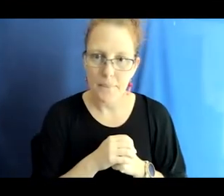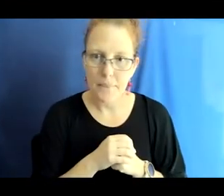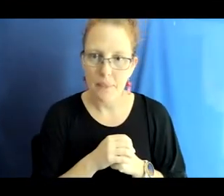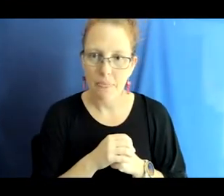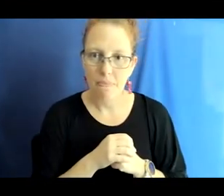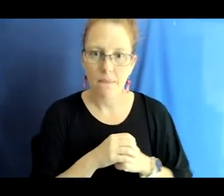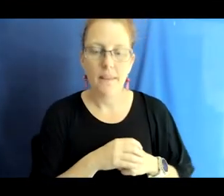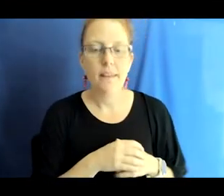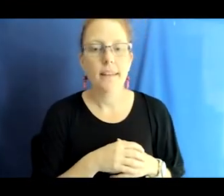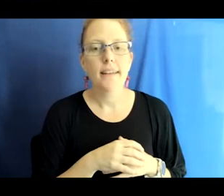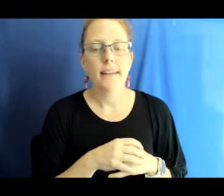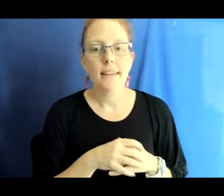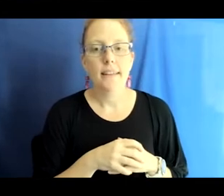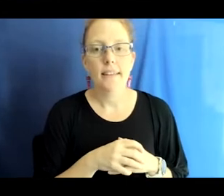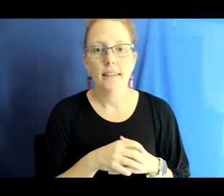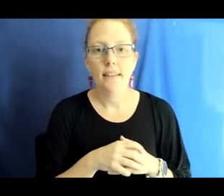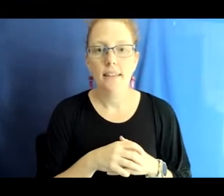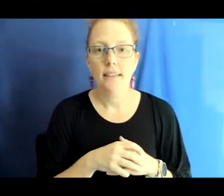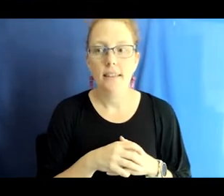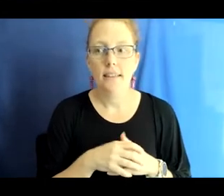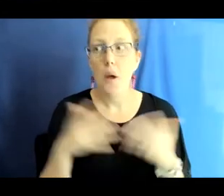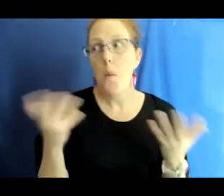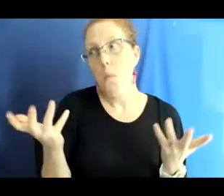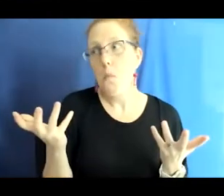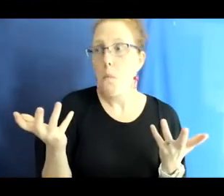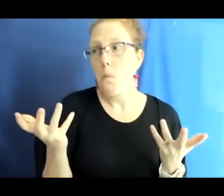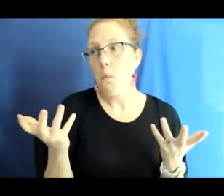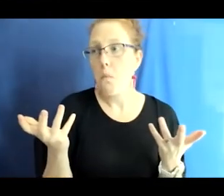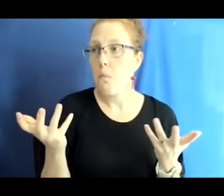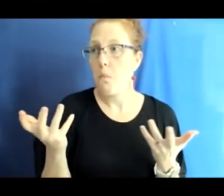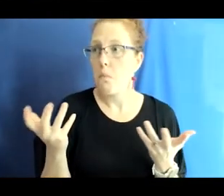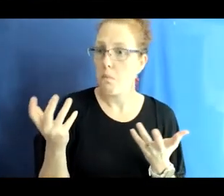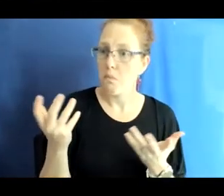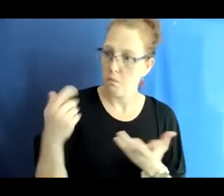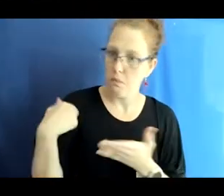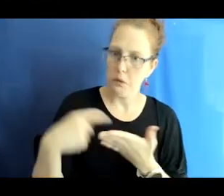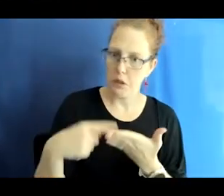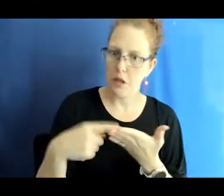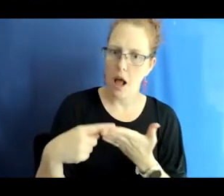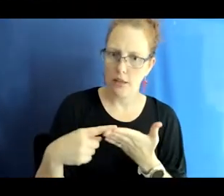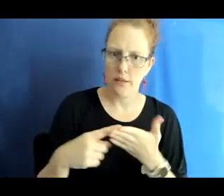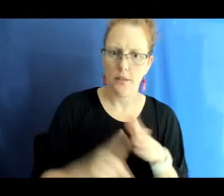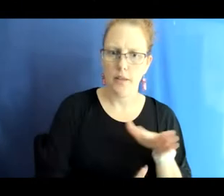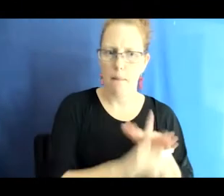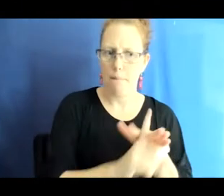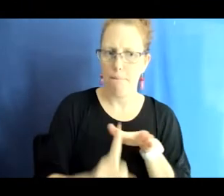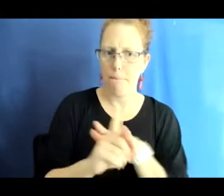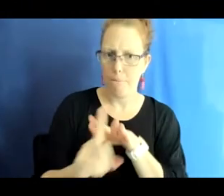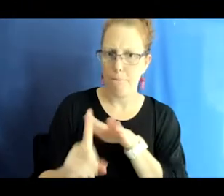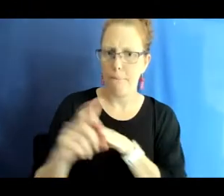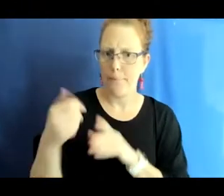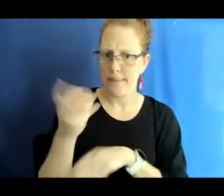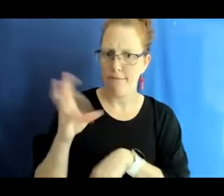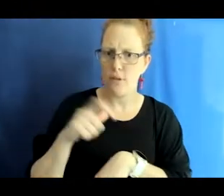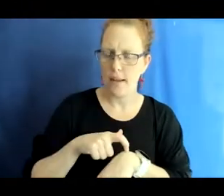been, I don't know, it's come up, you know, throughout our friendship. And it's been something we've been